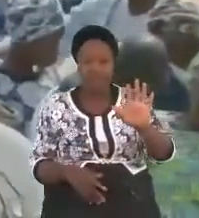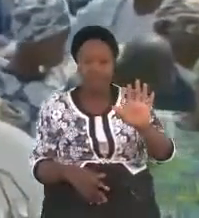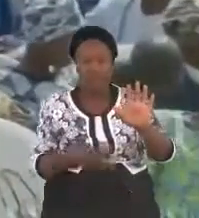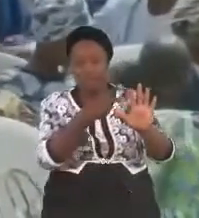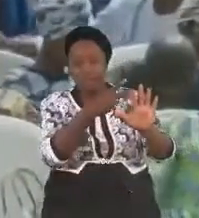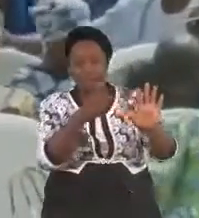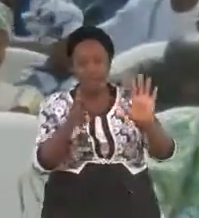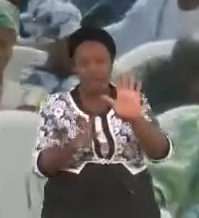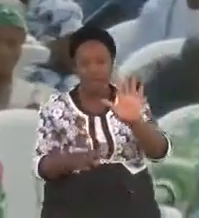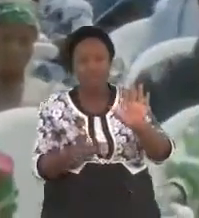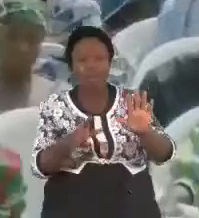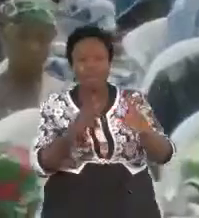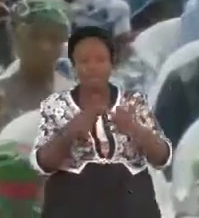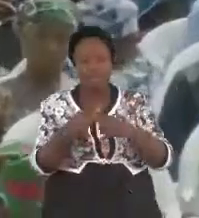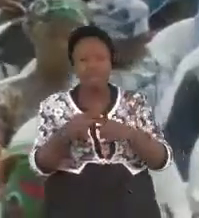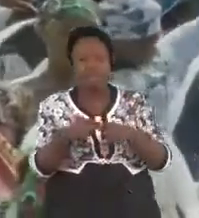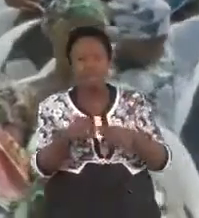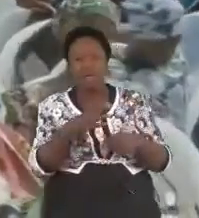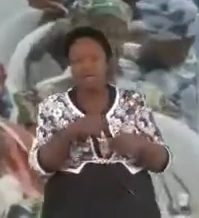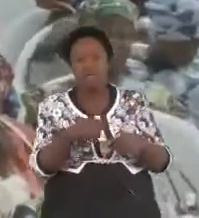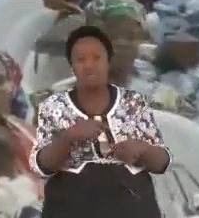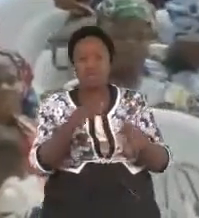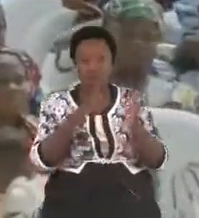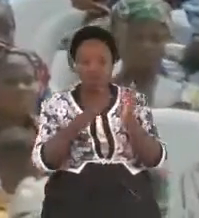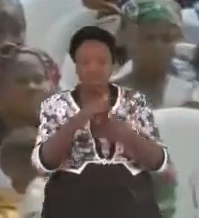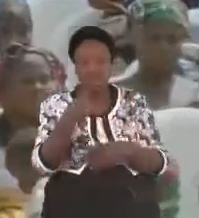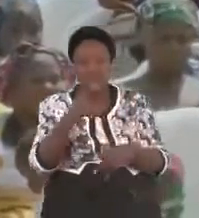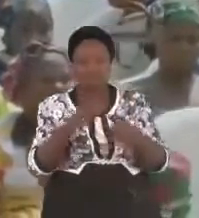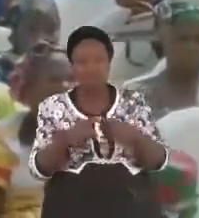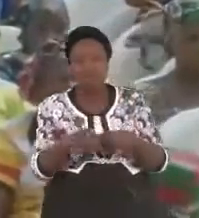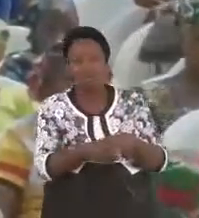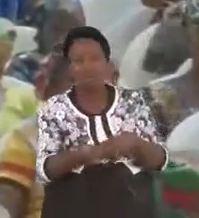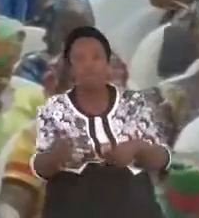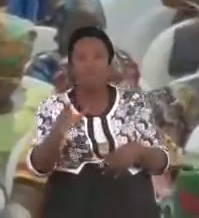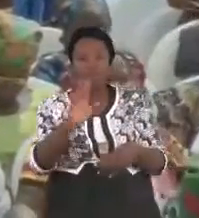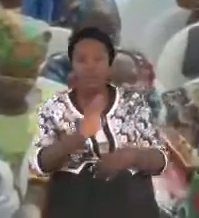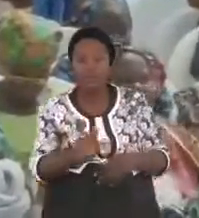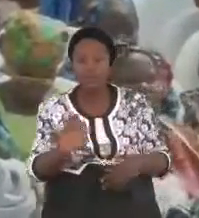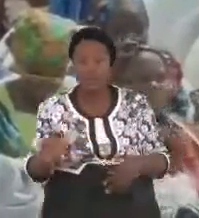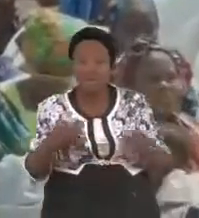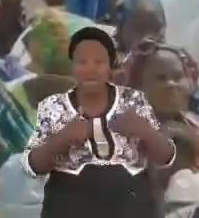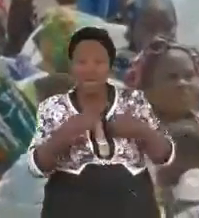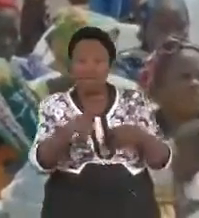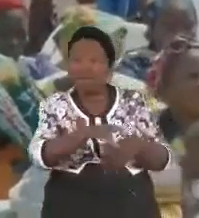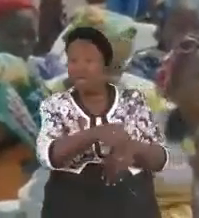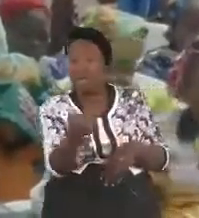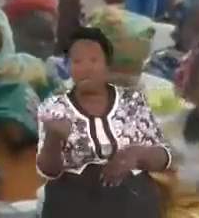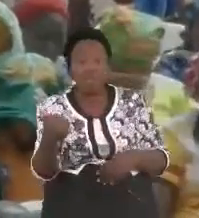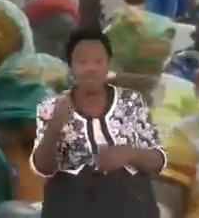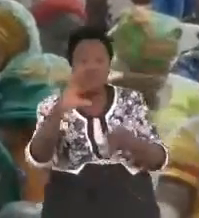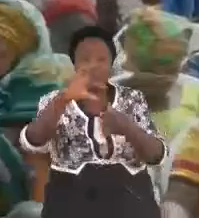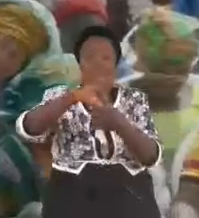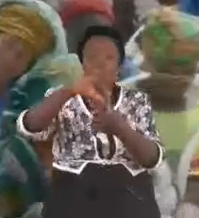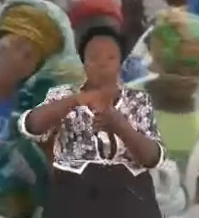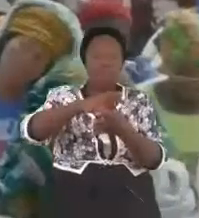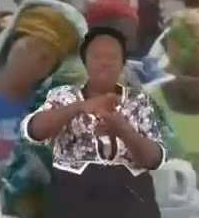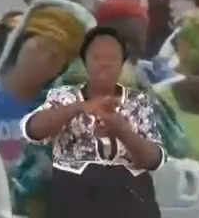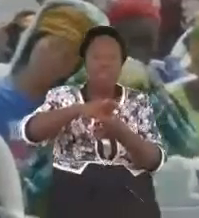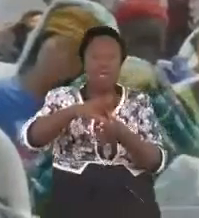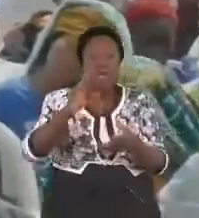says and then jesus says unto them children of the enemy and they answered